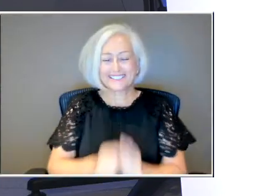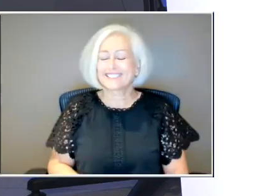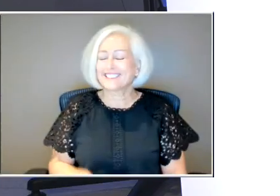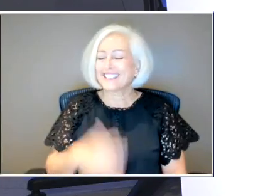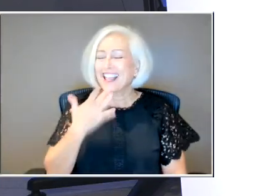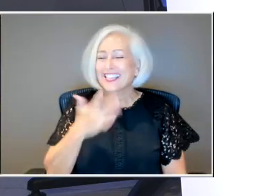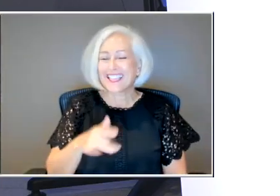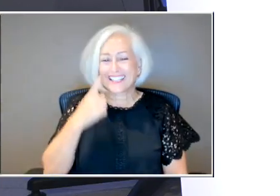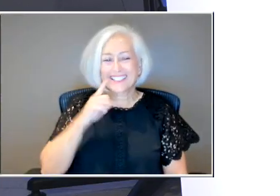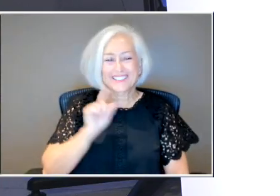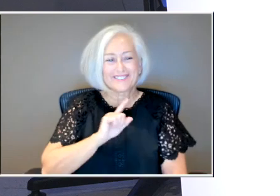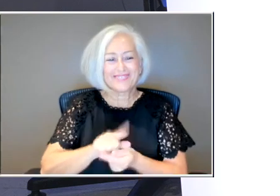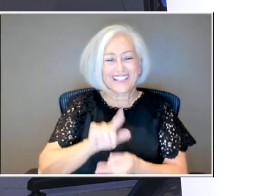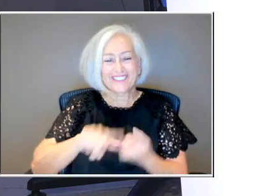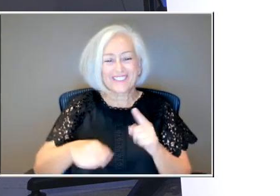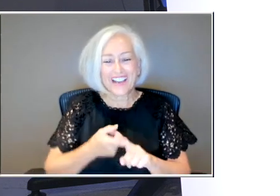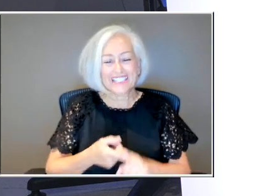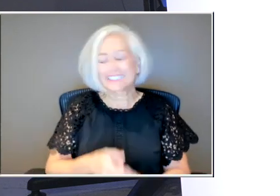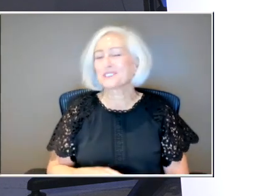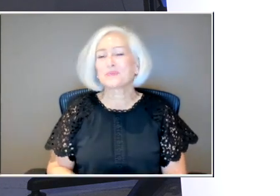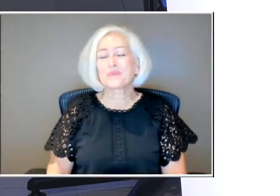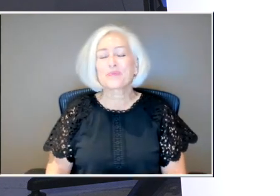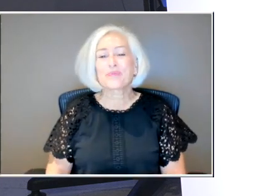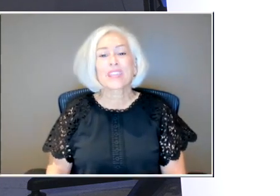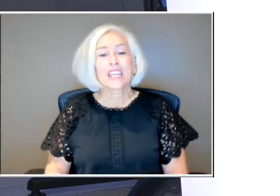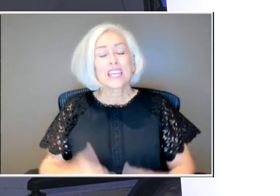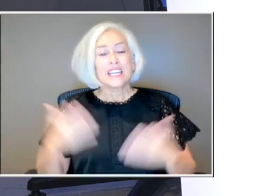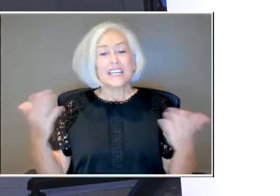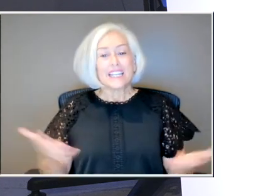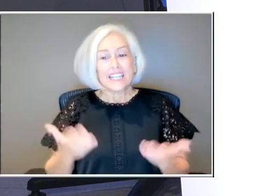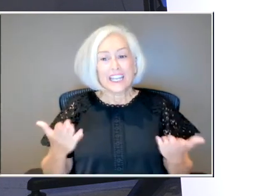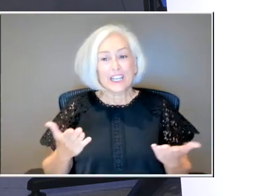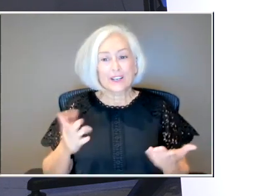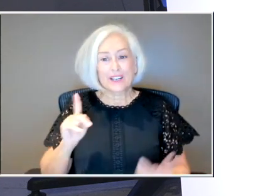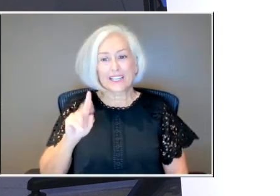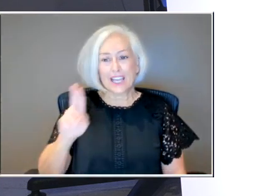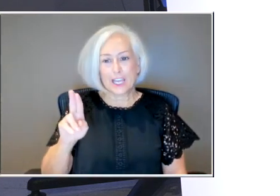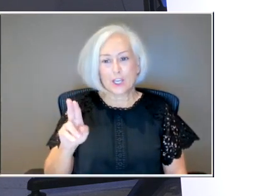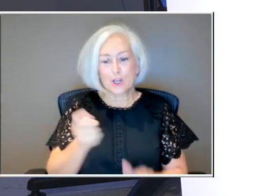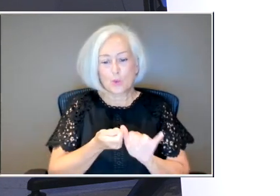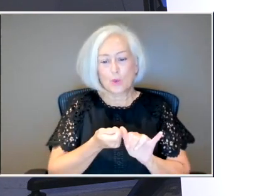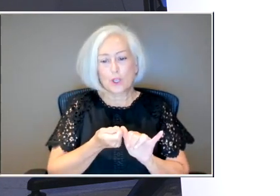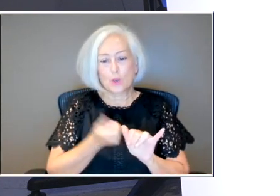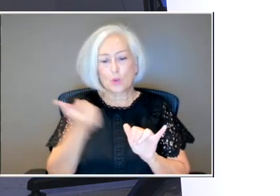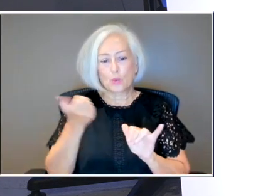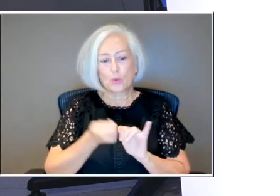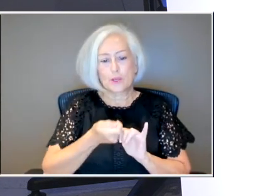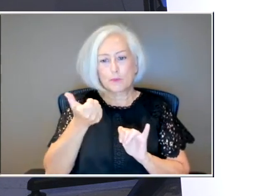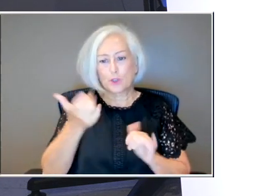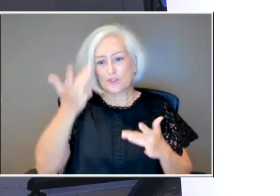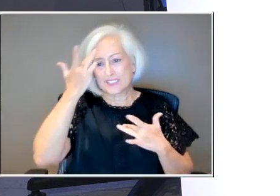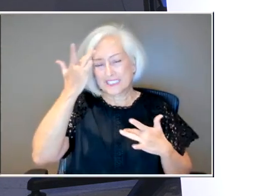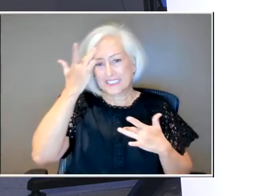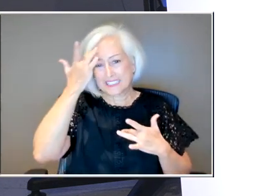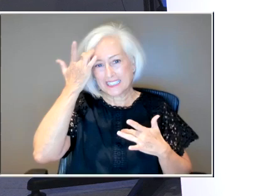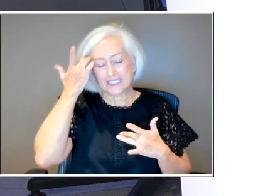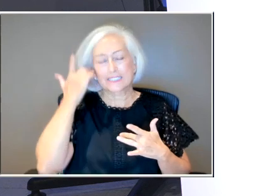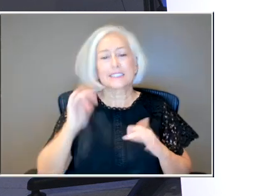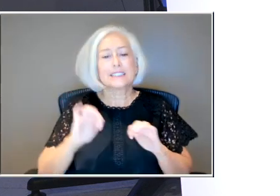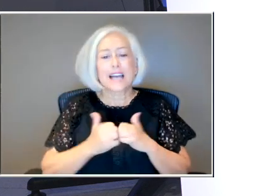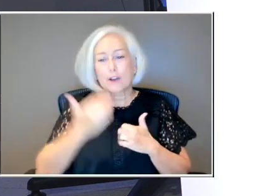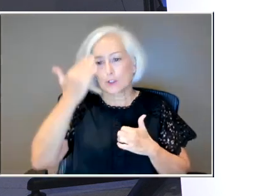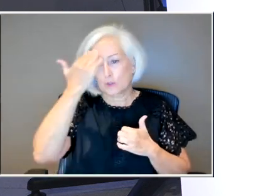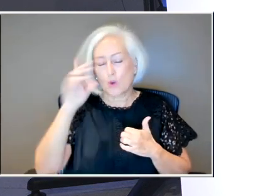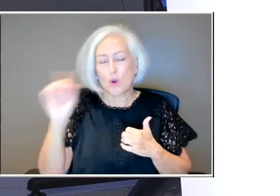friend. Yes. Here at the health system, we excise or remove the disease. How do you determine where to cut and how much to